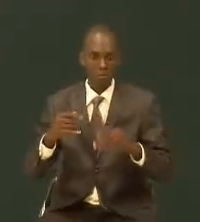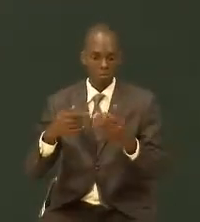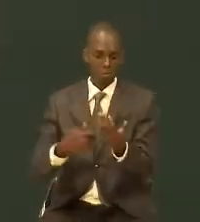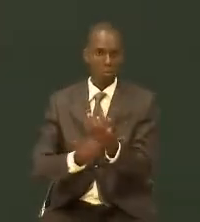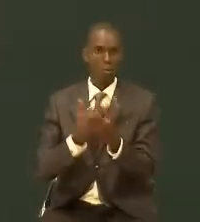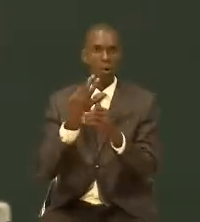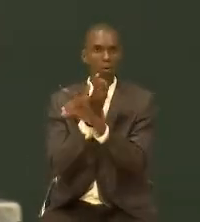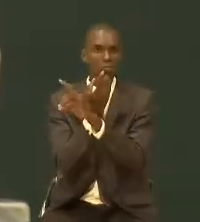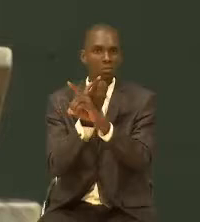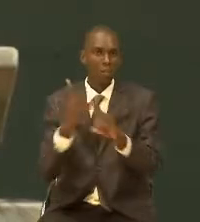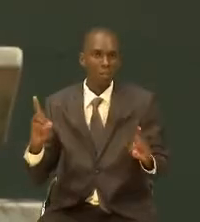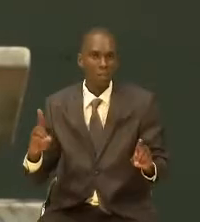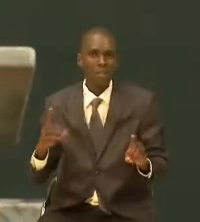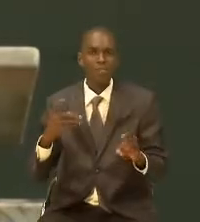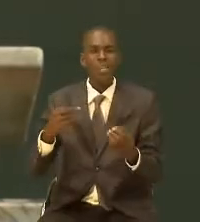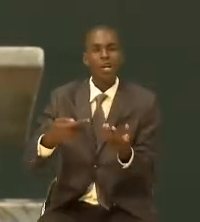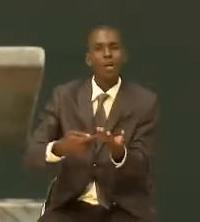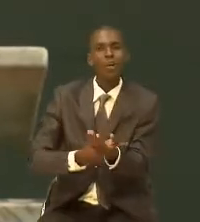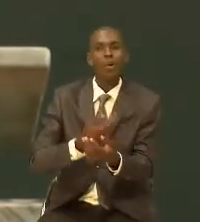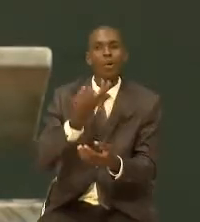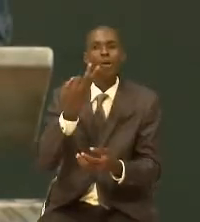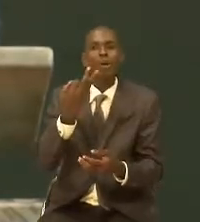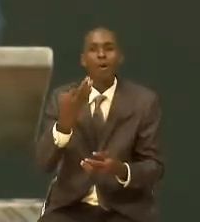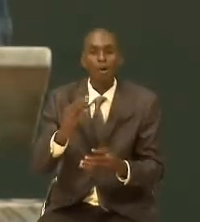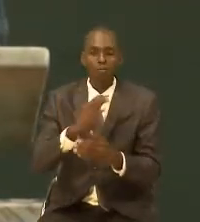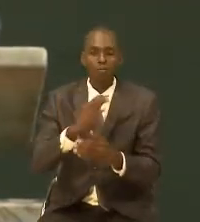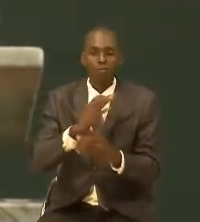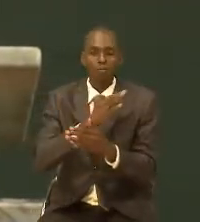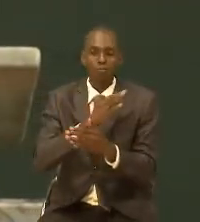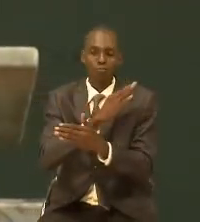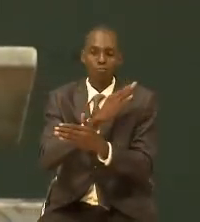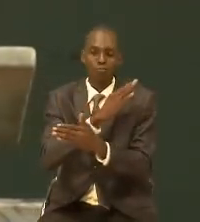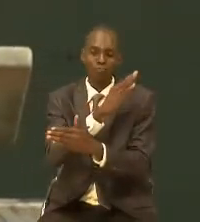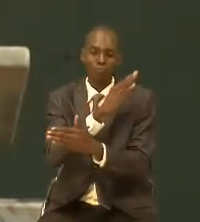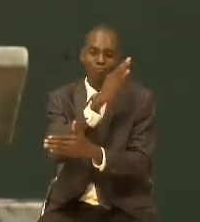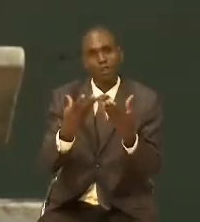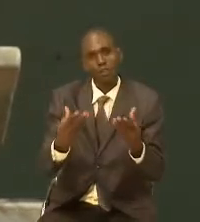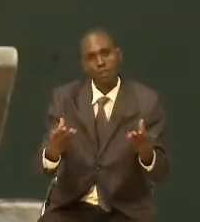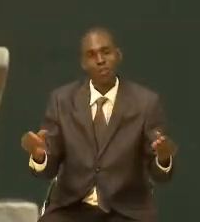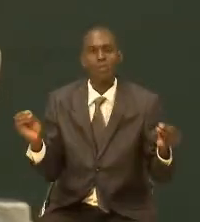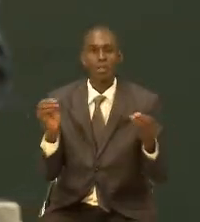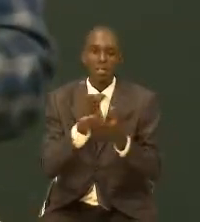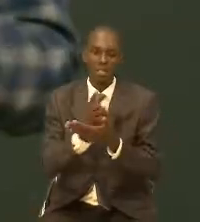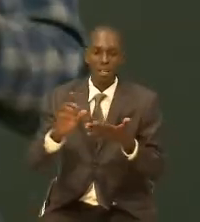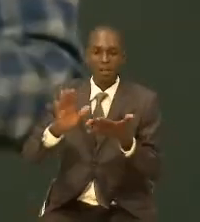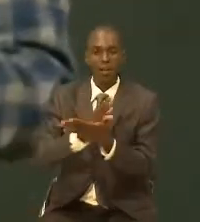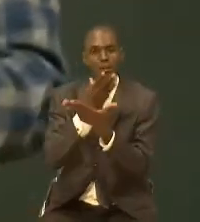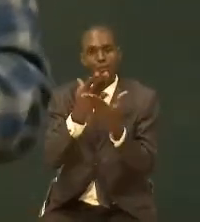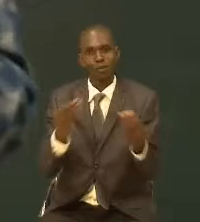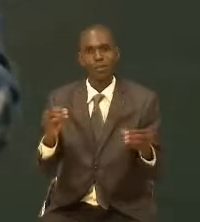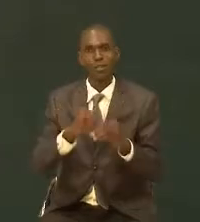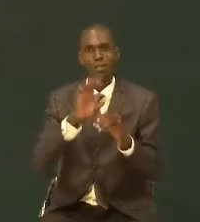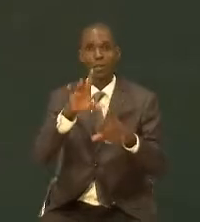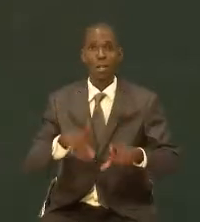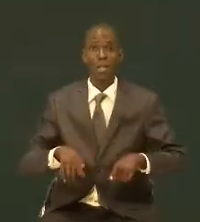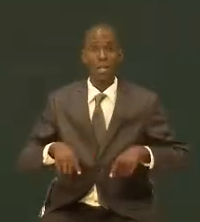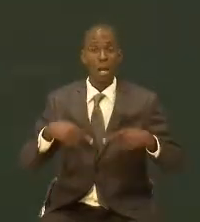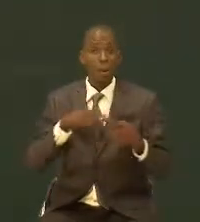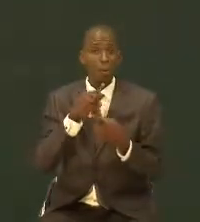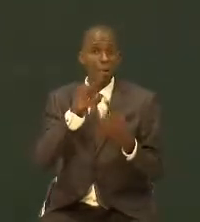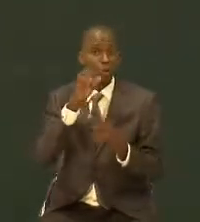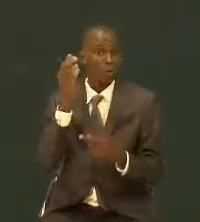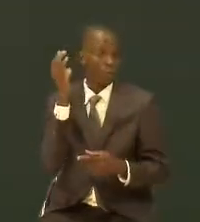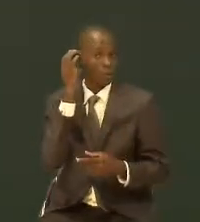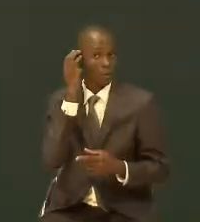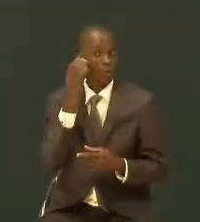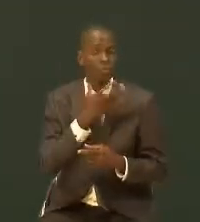gospel of total solution divine solution in your life and when you hear and you